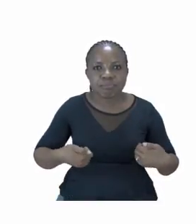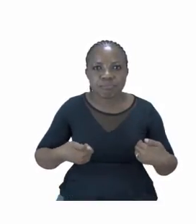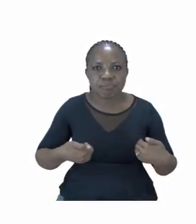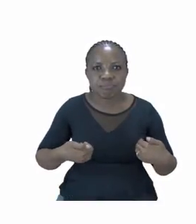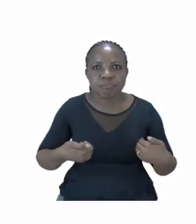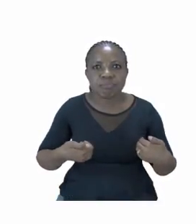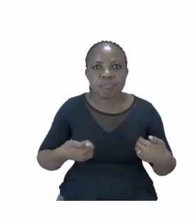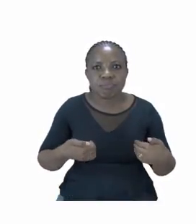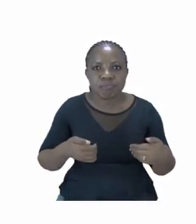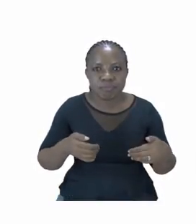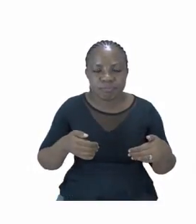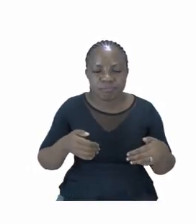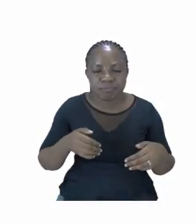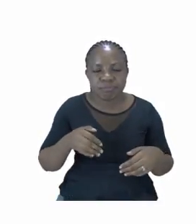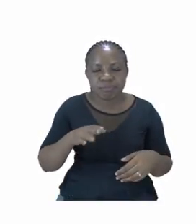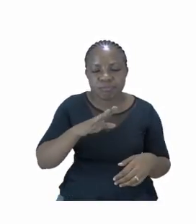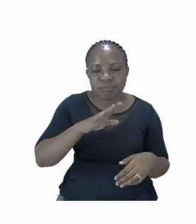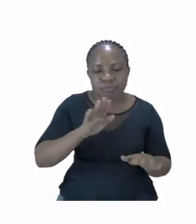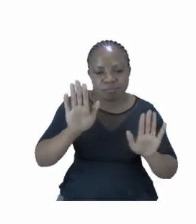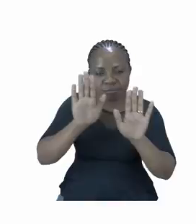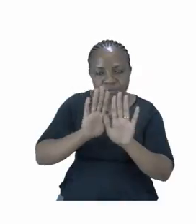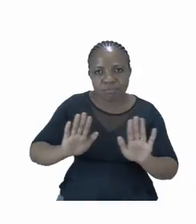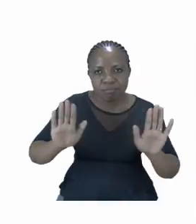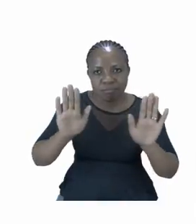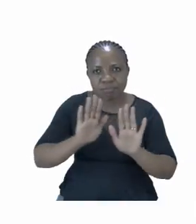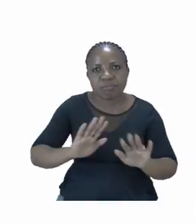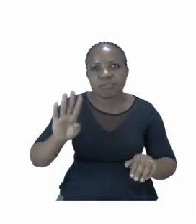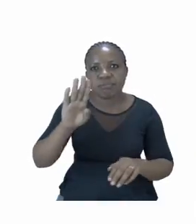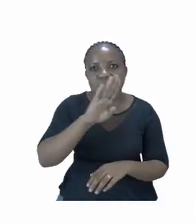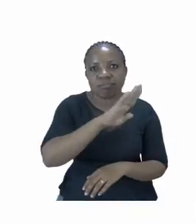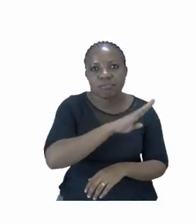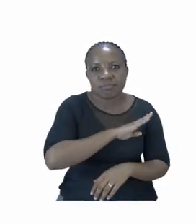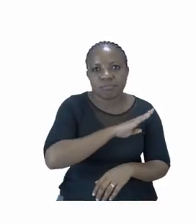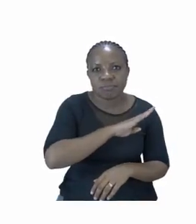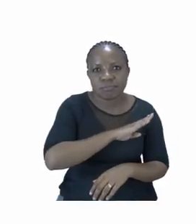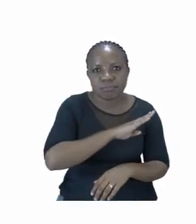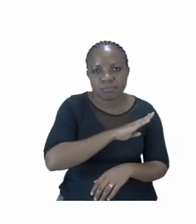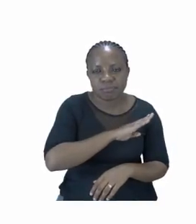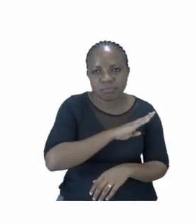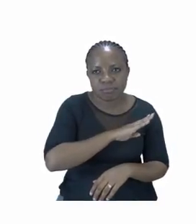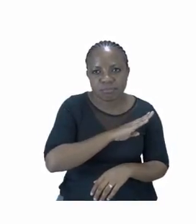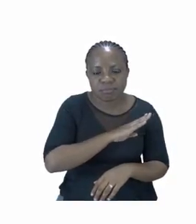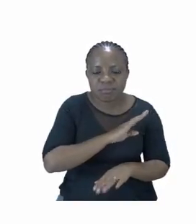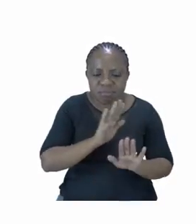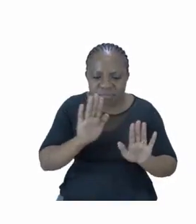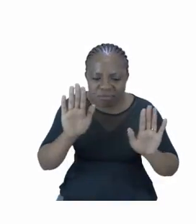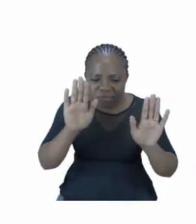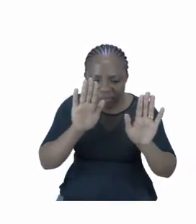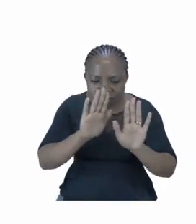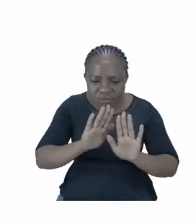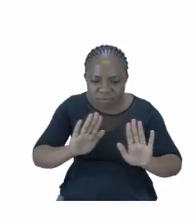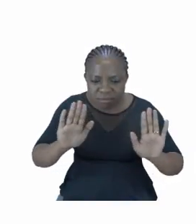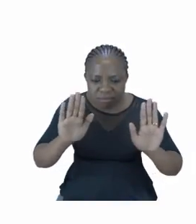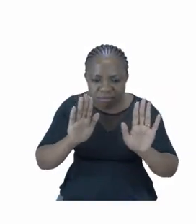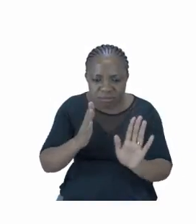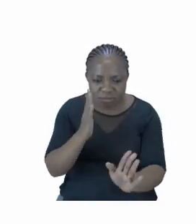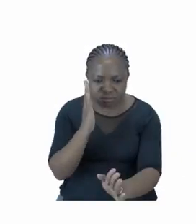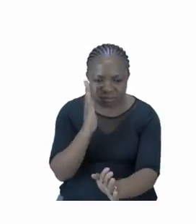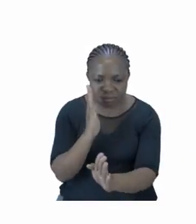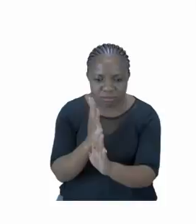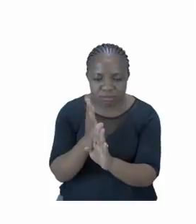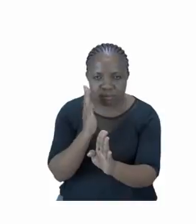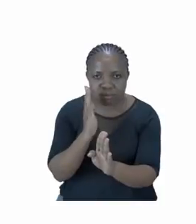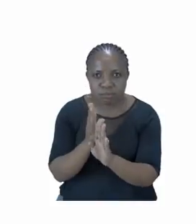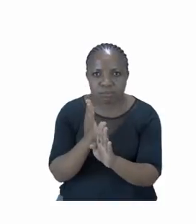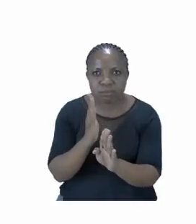the lines and to color in one direction. Now, after that, it